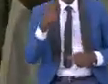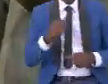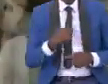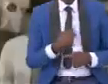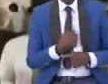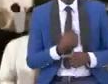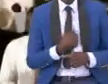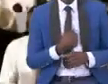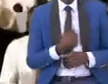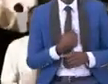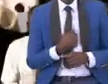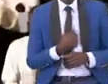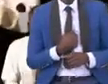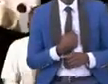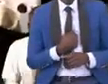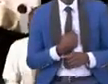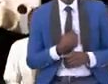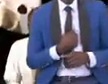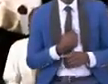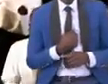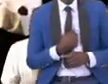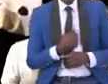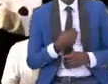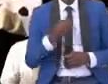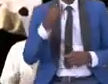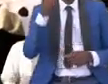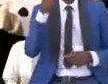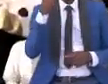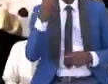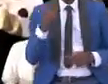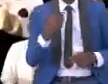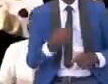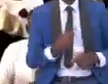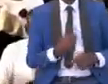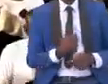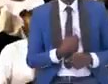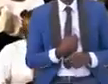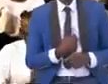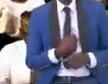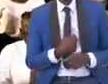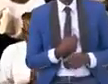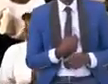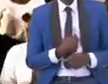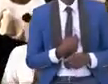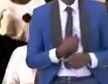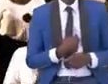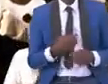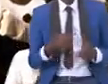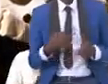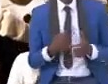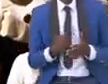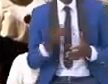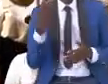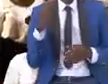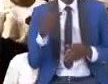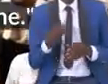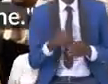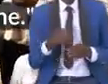in the garden. For me it was in the garden.